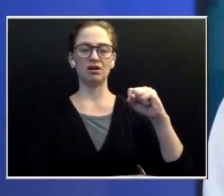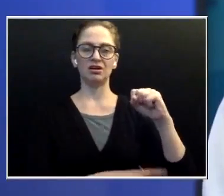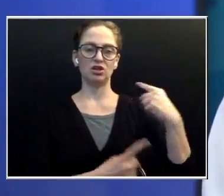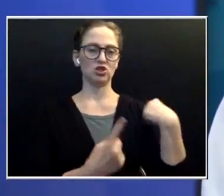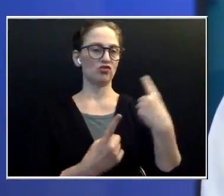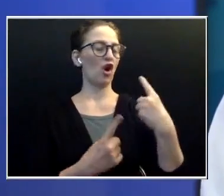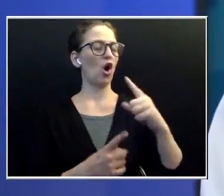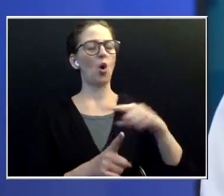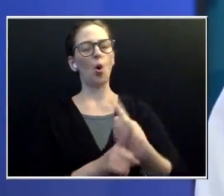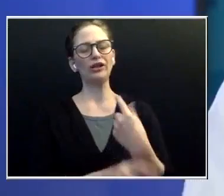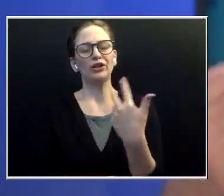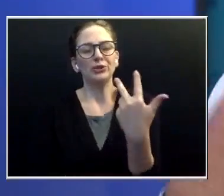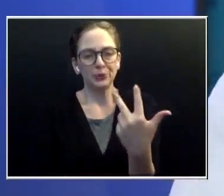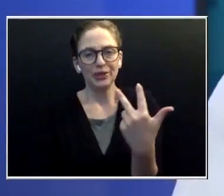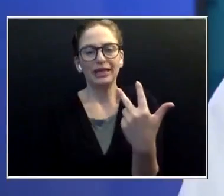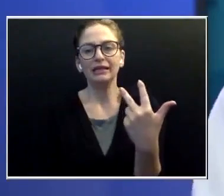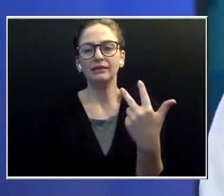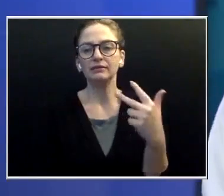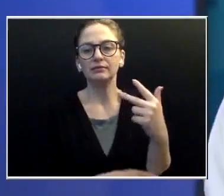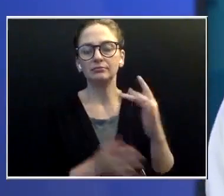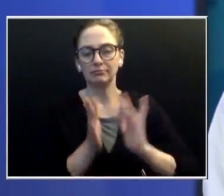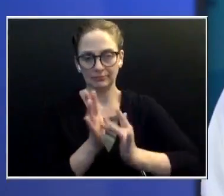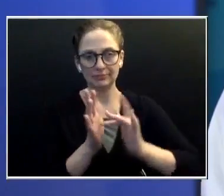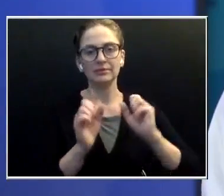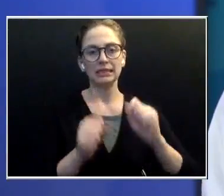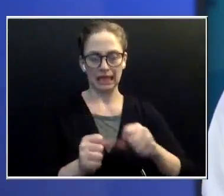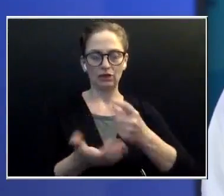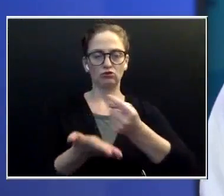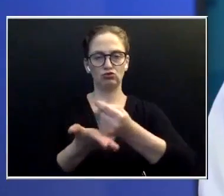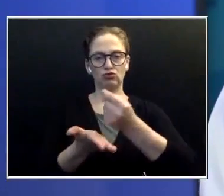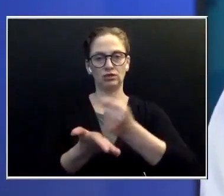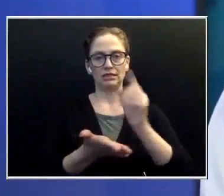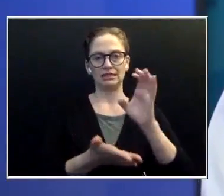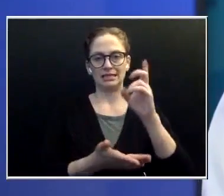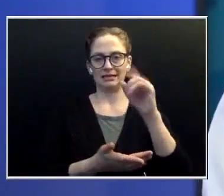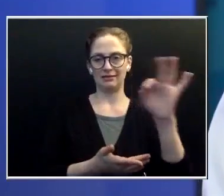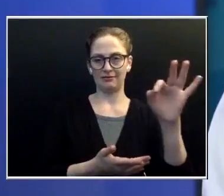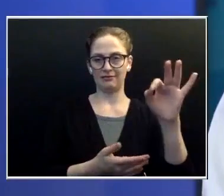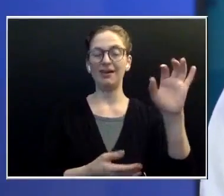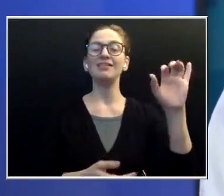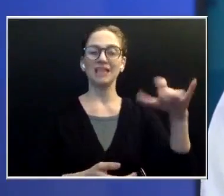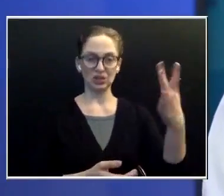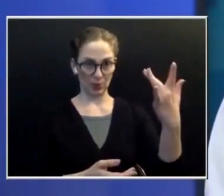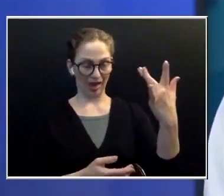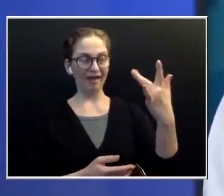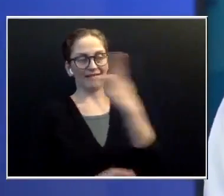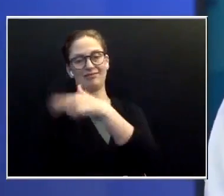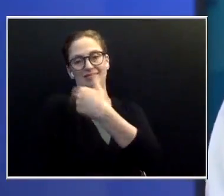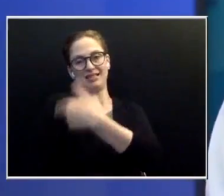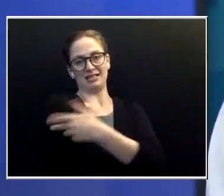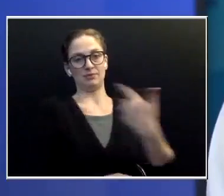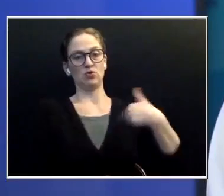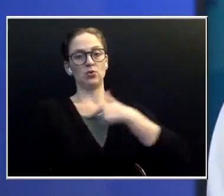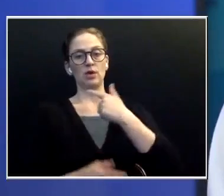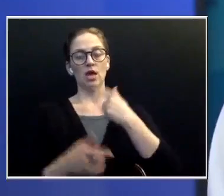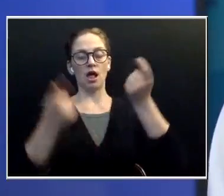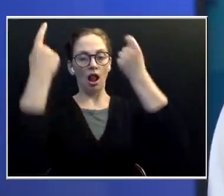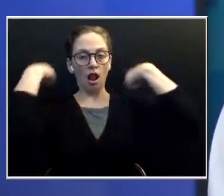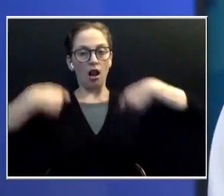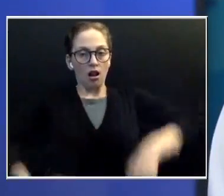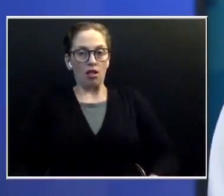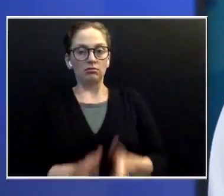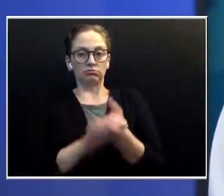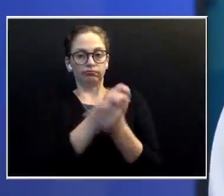actually in the hospital, when our patients see us, actually we put on the gowns, and actually we wash our hands, because C. diff actually cannot be killed